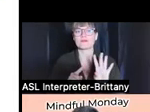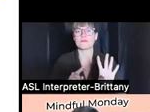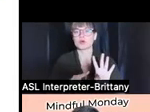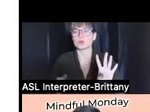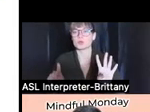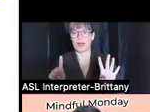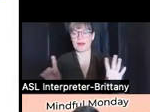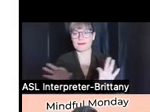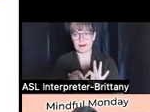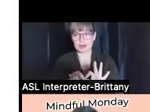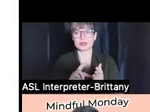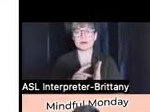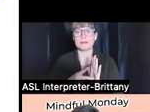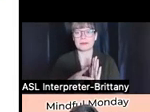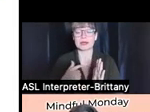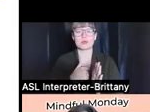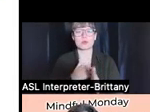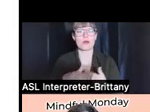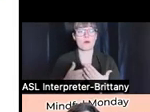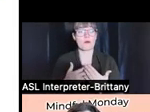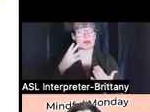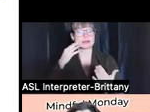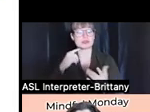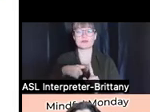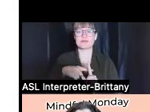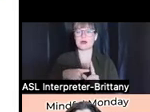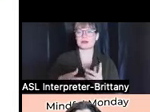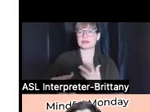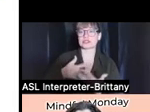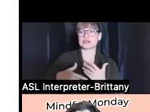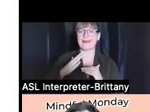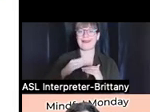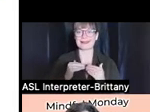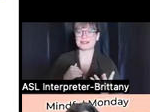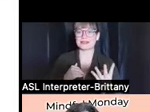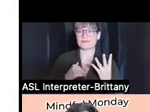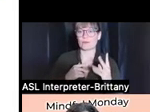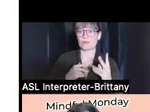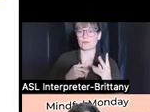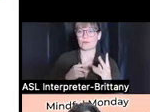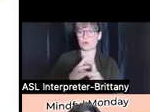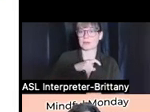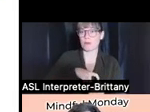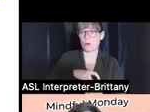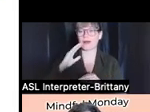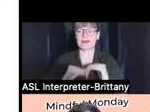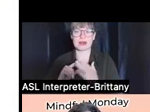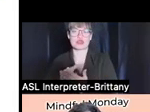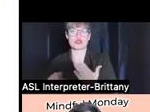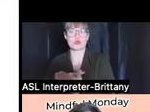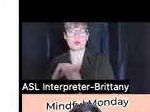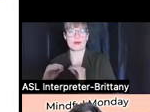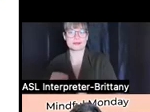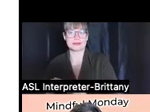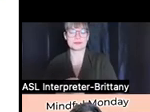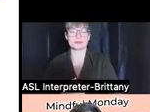every single one of us should experience positive interactions at least 4 times more than corrective action. Community